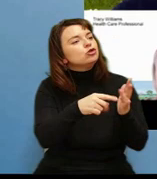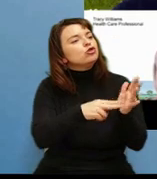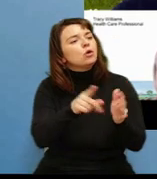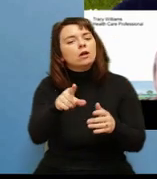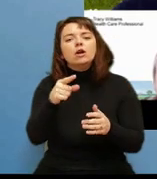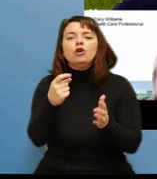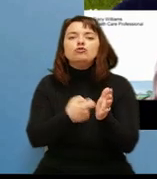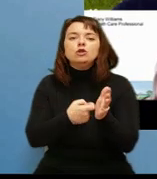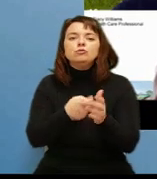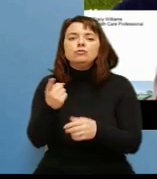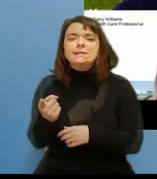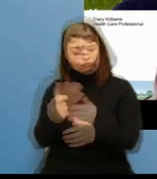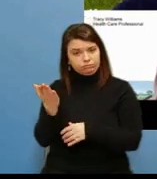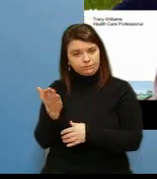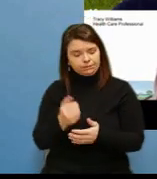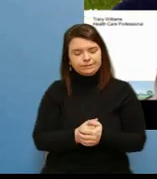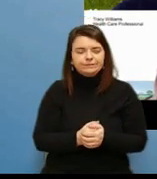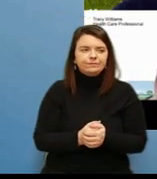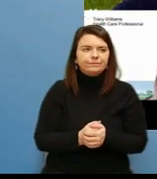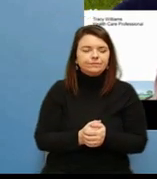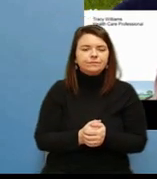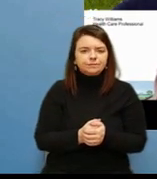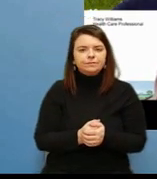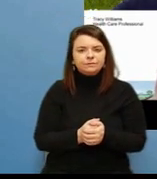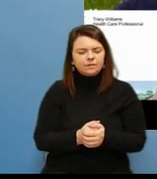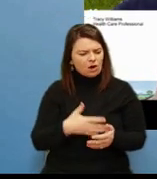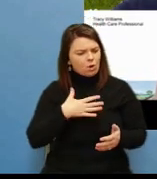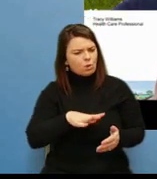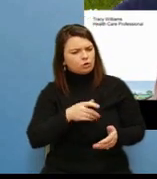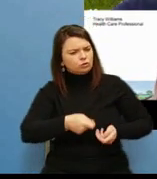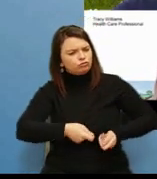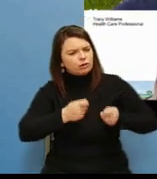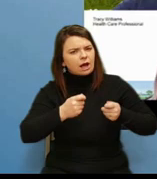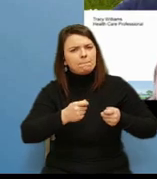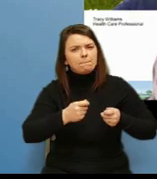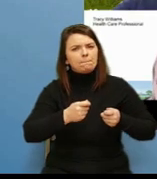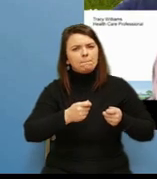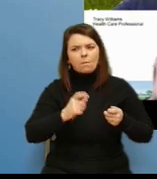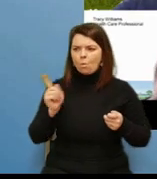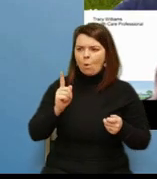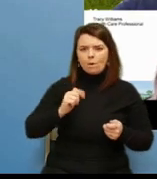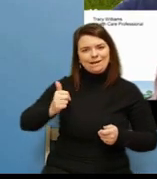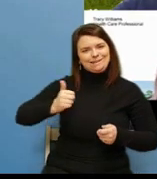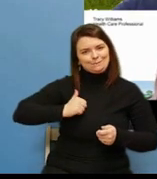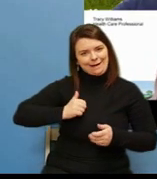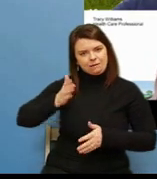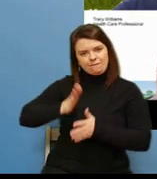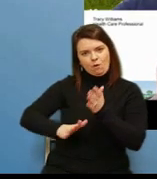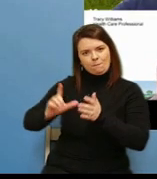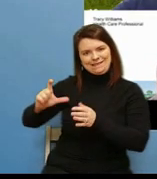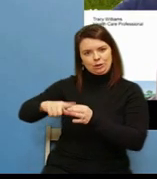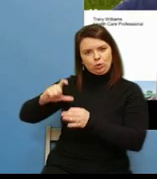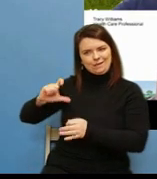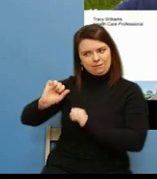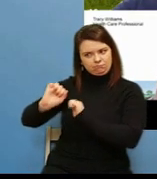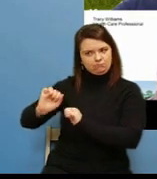assurance we can put on that. But others have covered that already. But thank you. Yeah, thanks, John. Rosemary. Yeah, I just want to